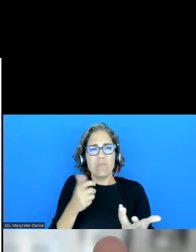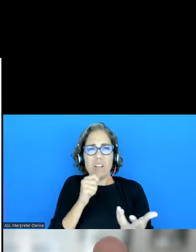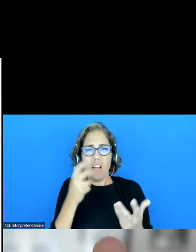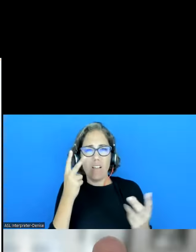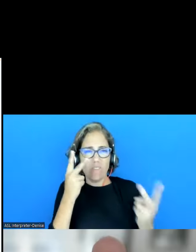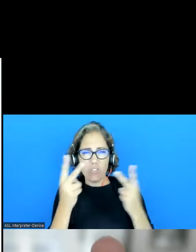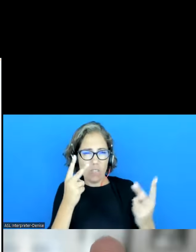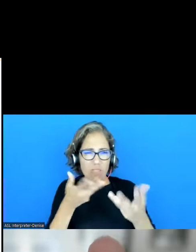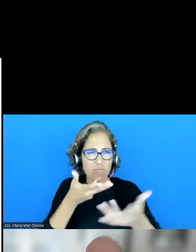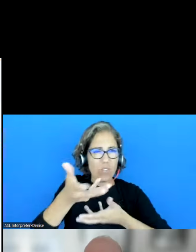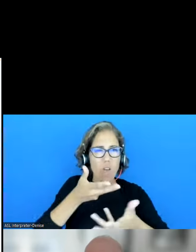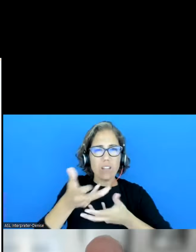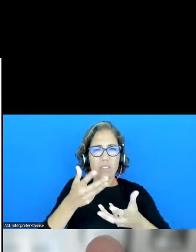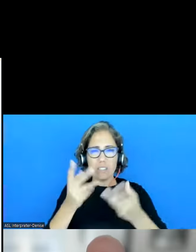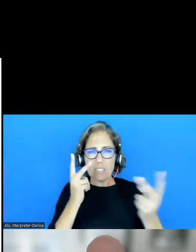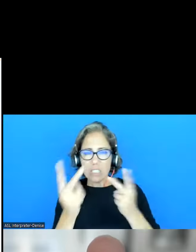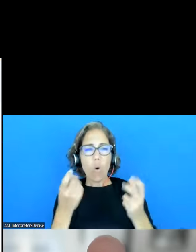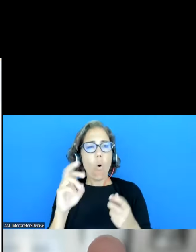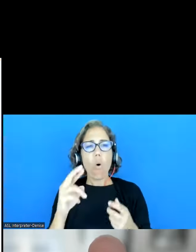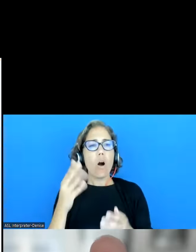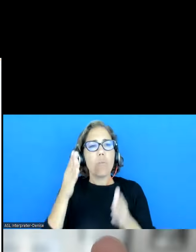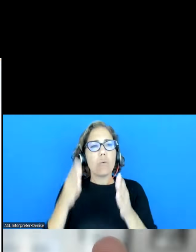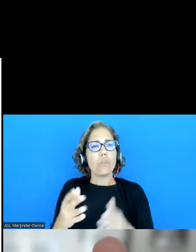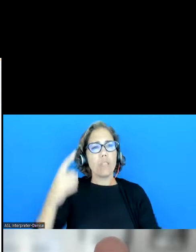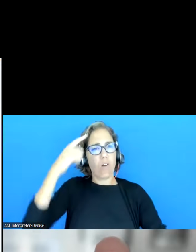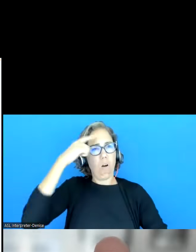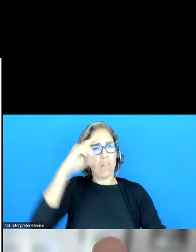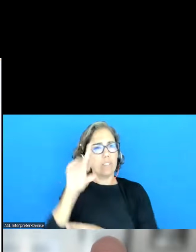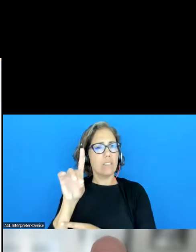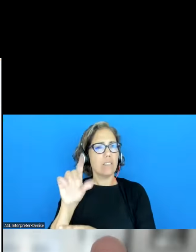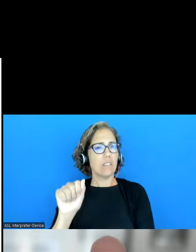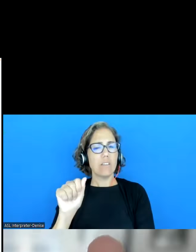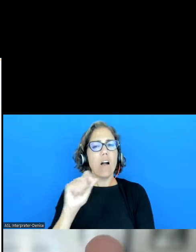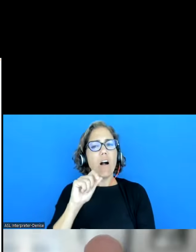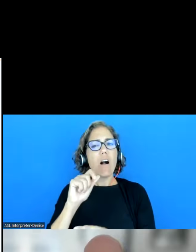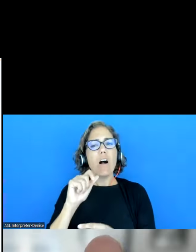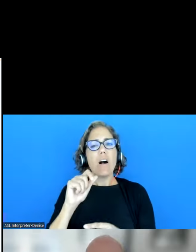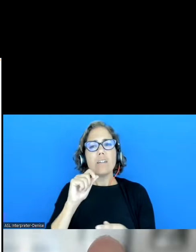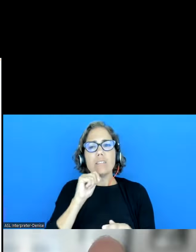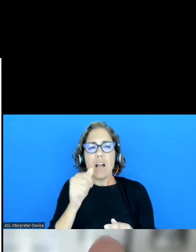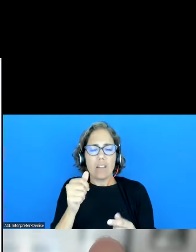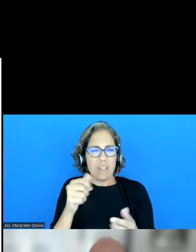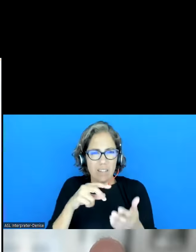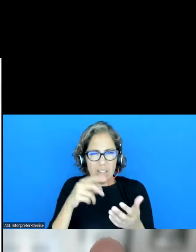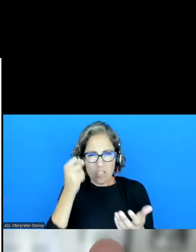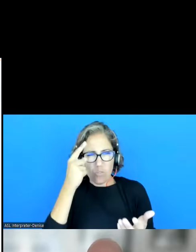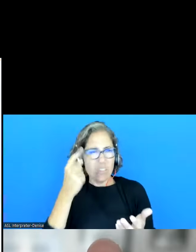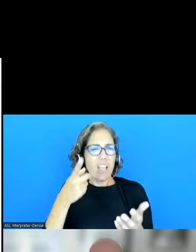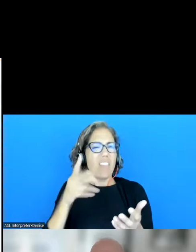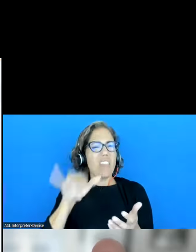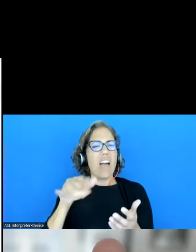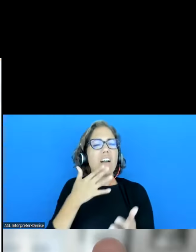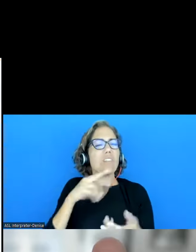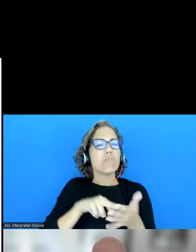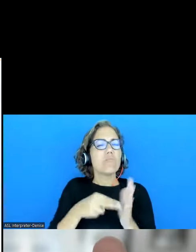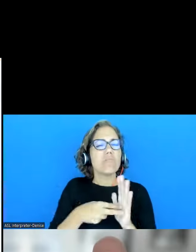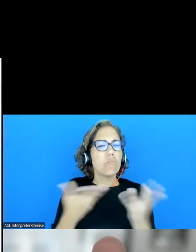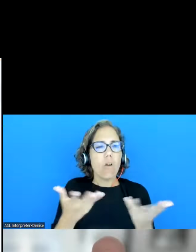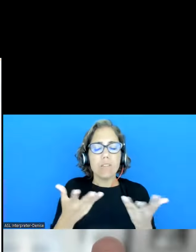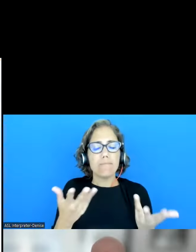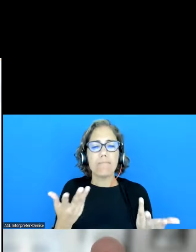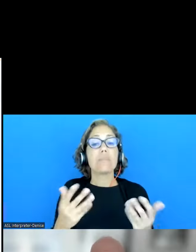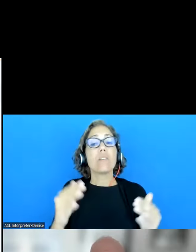have someone with a cognitive disability, for example, and they're not going to understand what the meaning of the color is. It also might